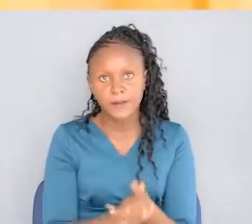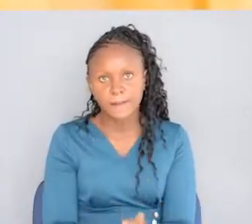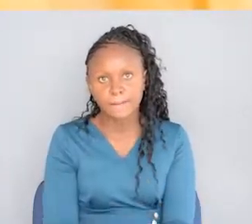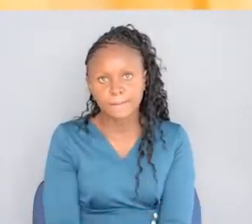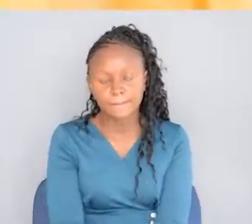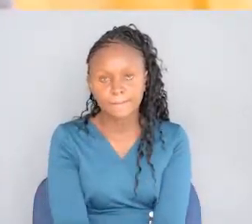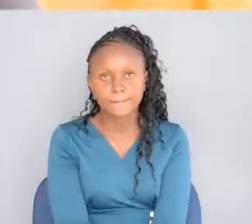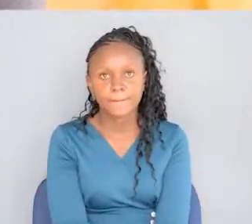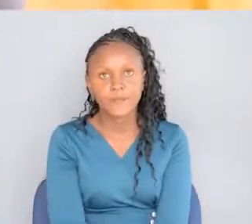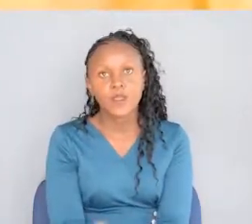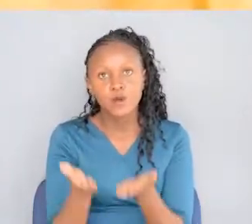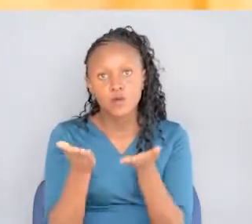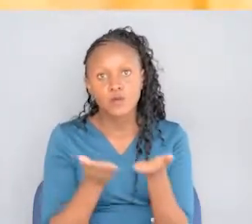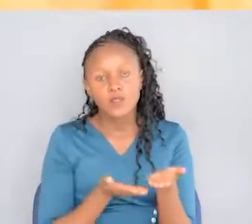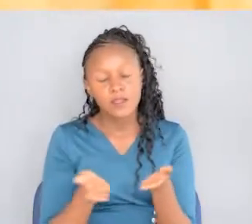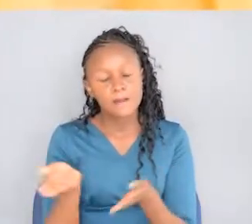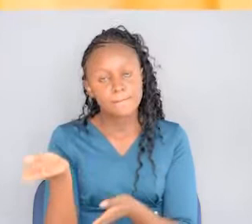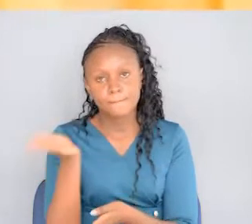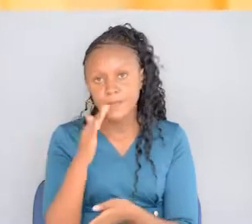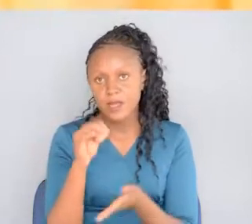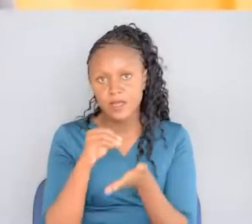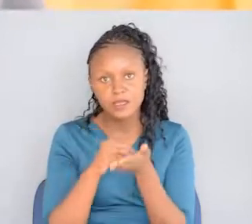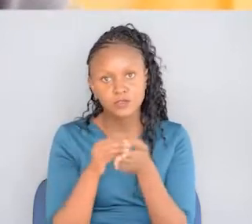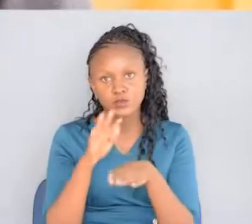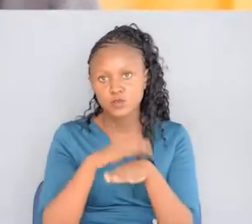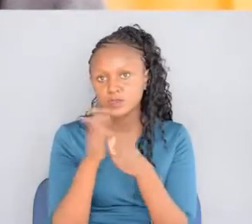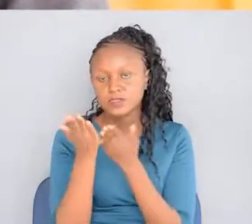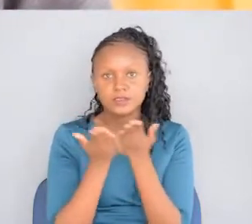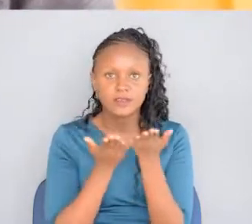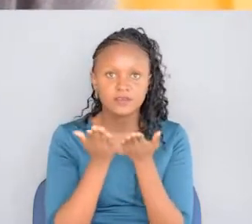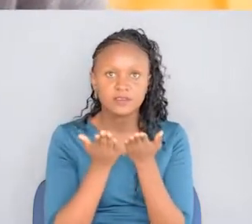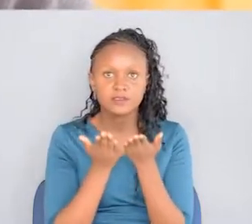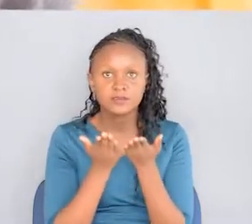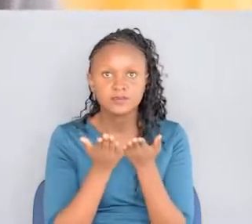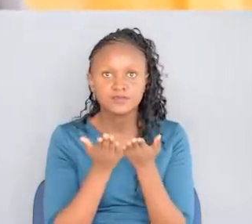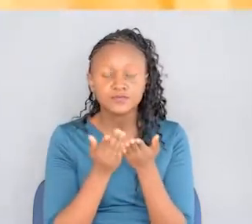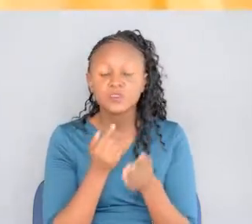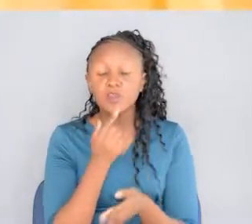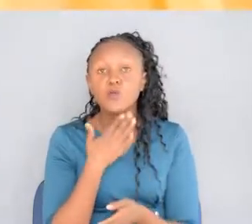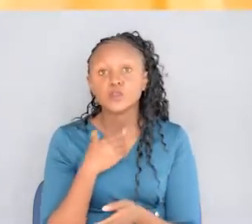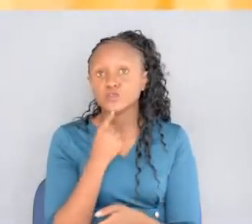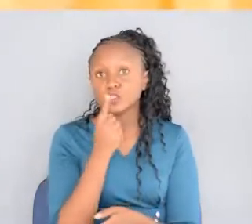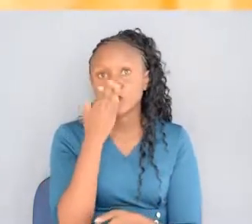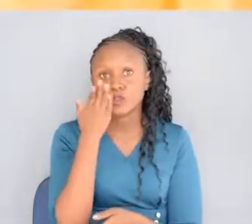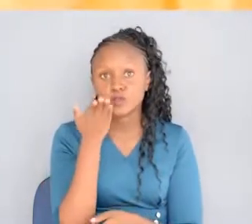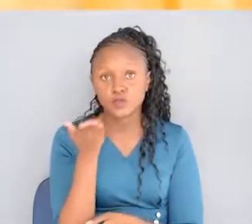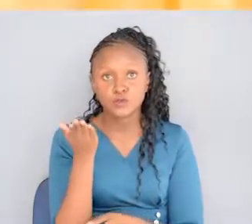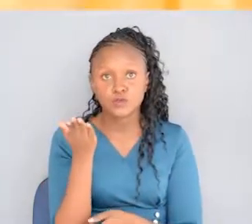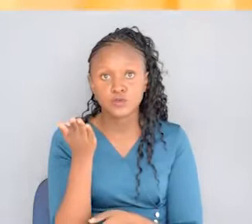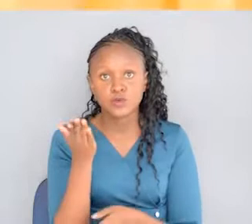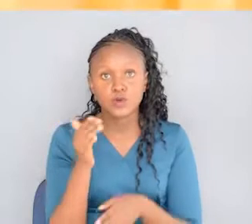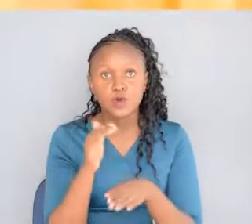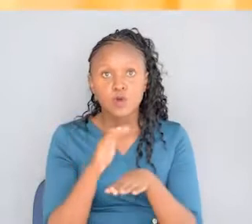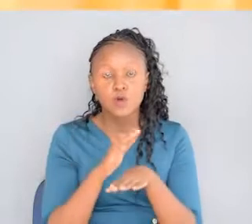Amen. Welcome back again to this wonderful service. I'd like to have to tell you the call